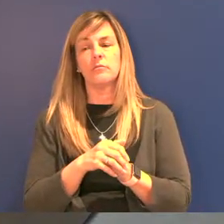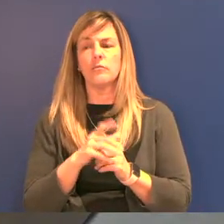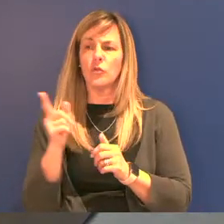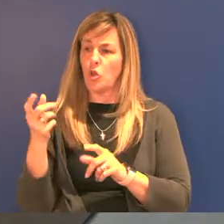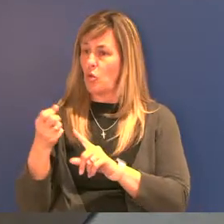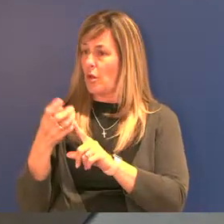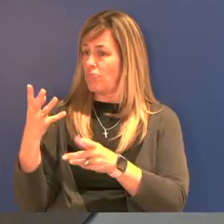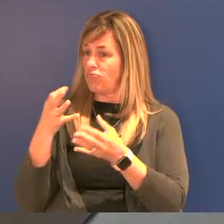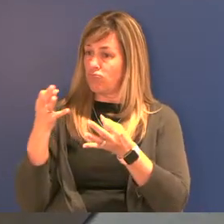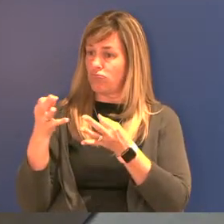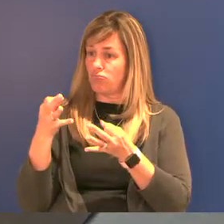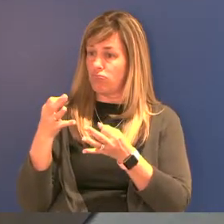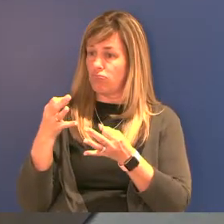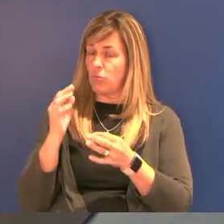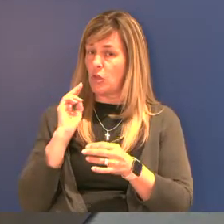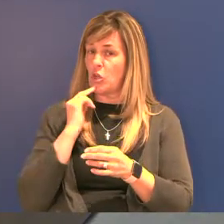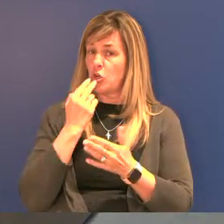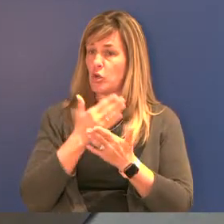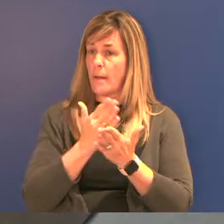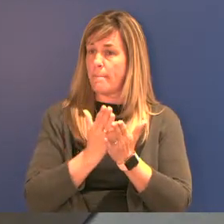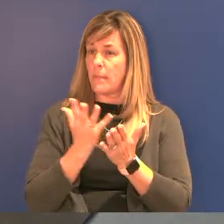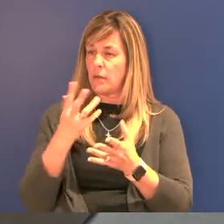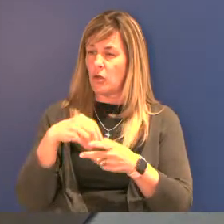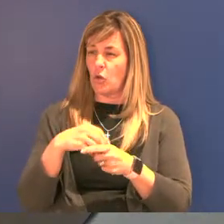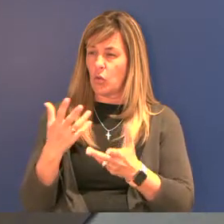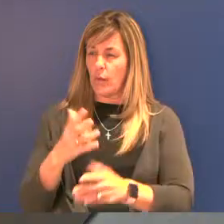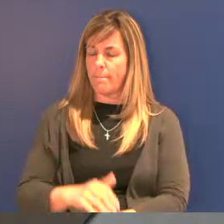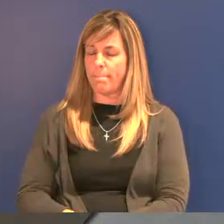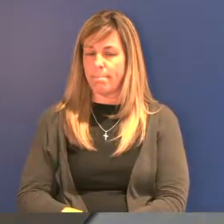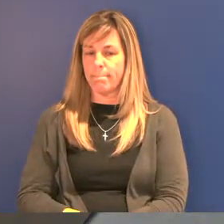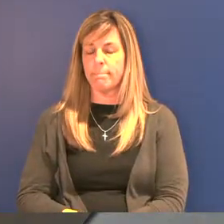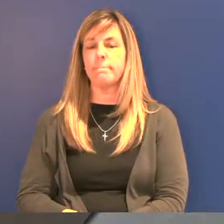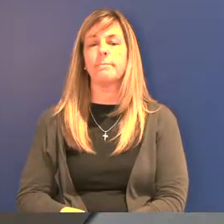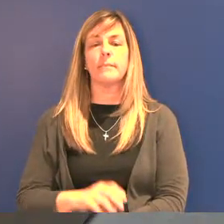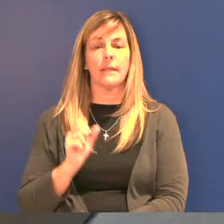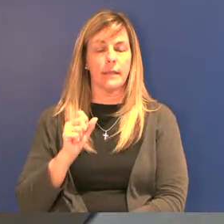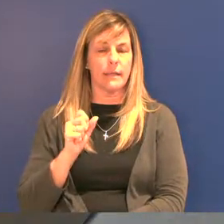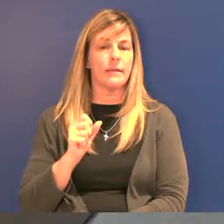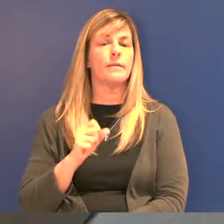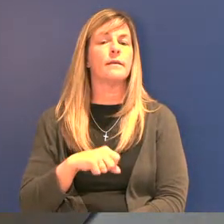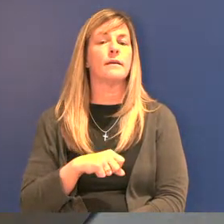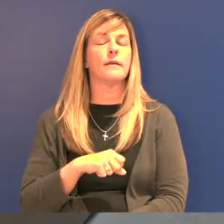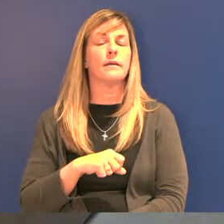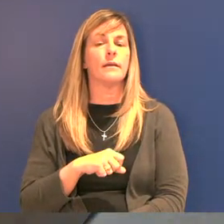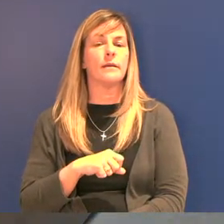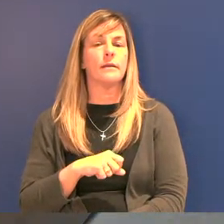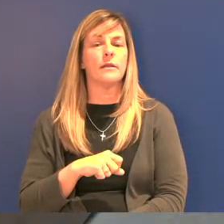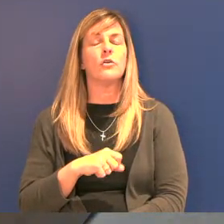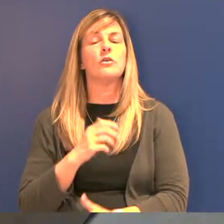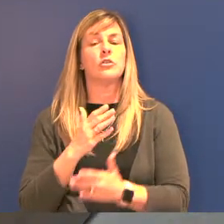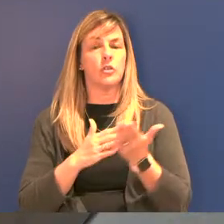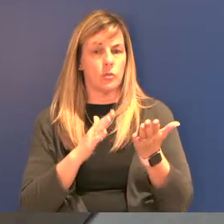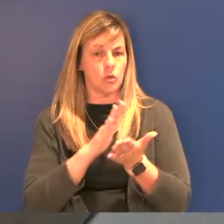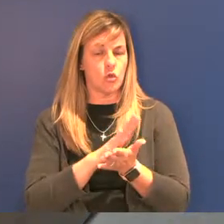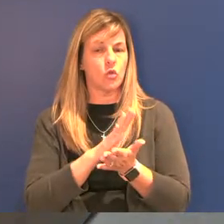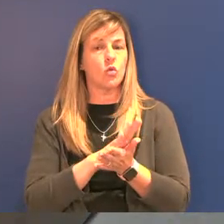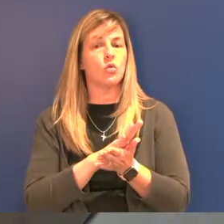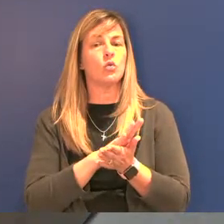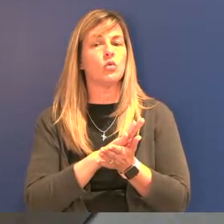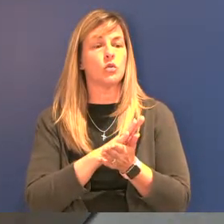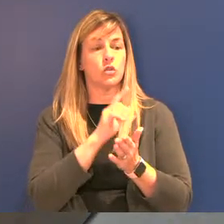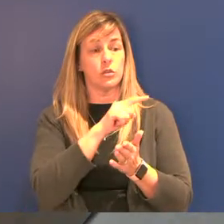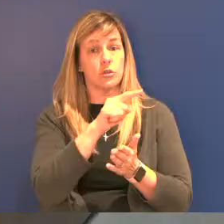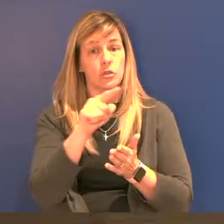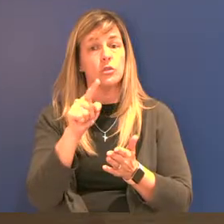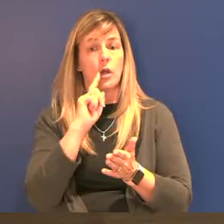what the nutrition budget entails? Madam Chair, yes, Ms. Faulkner-Ridley. So there are some schools that are identified